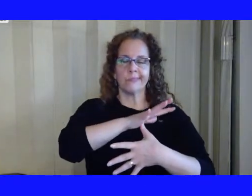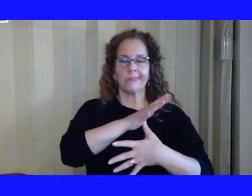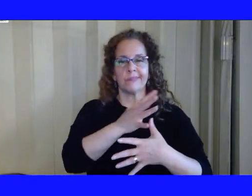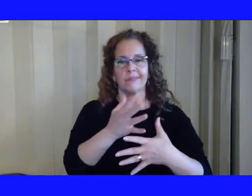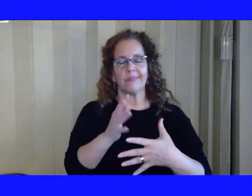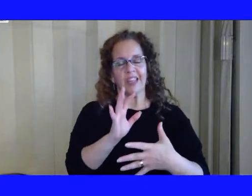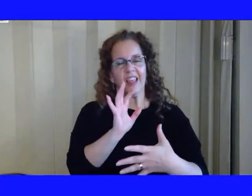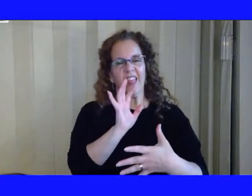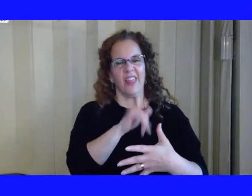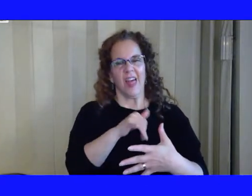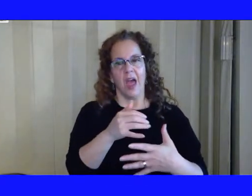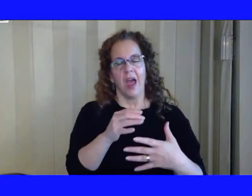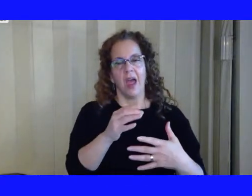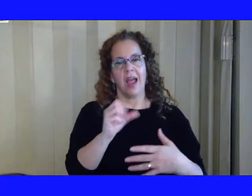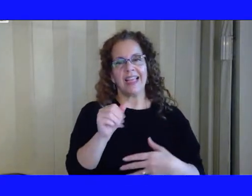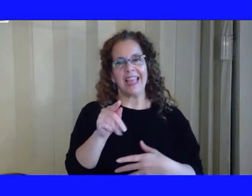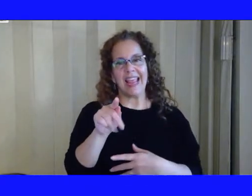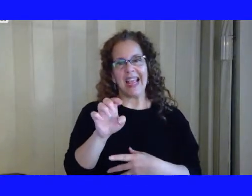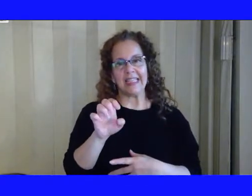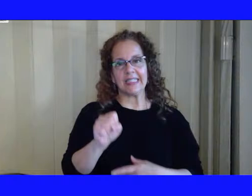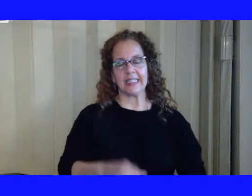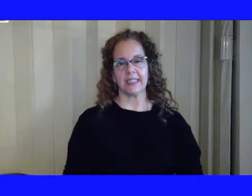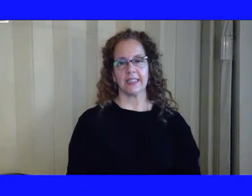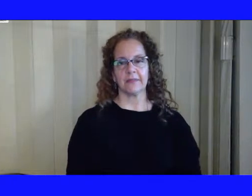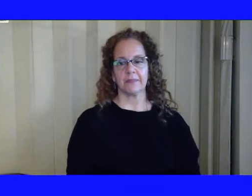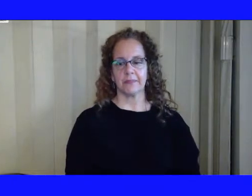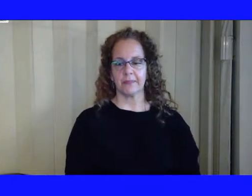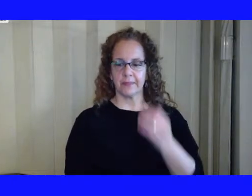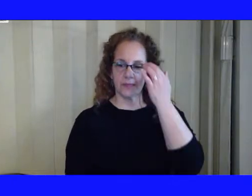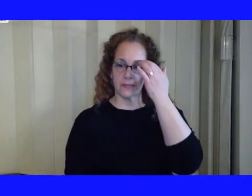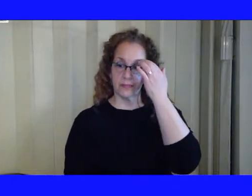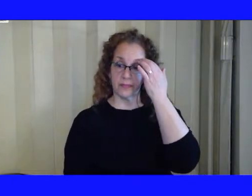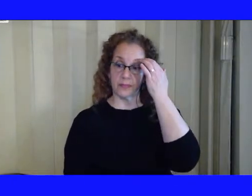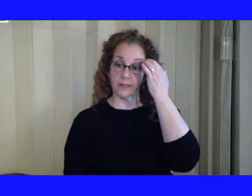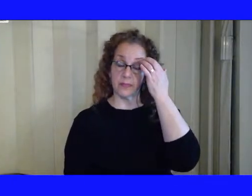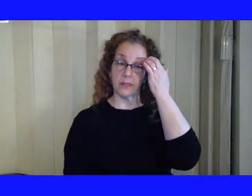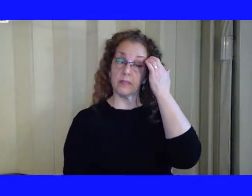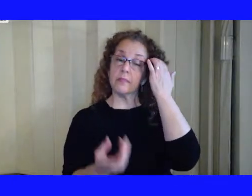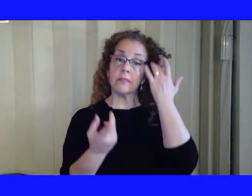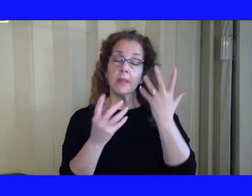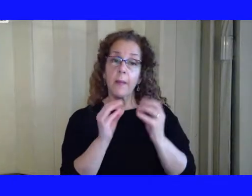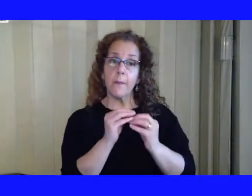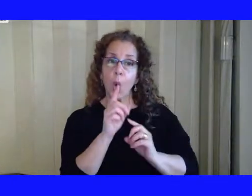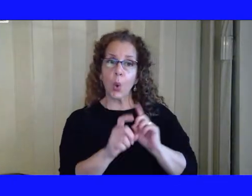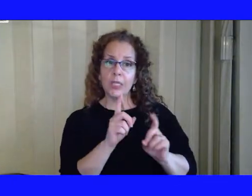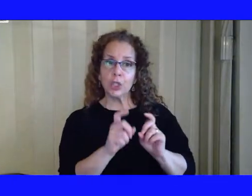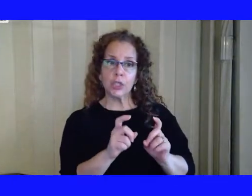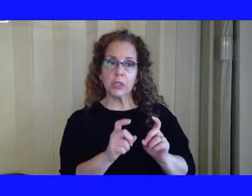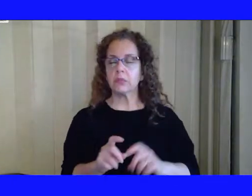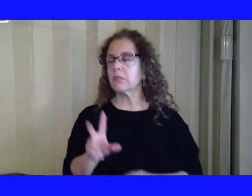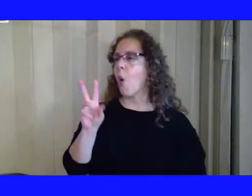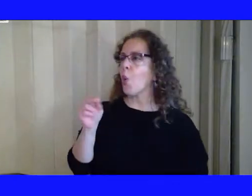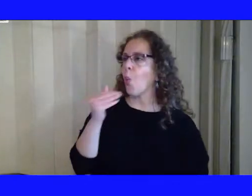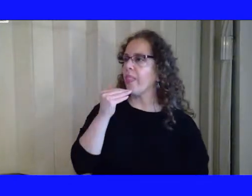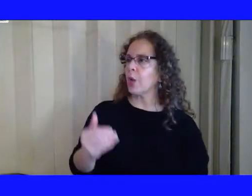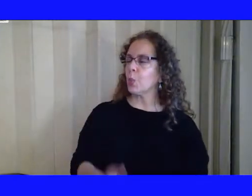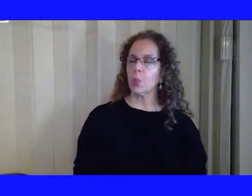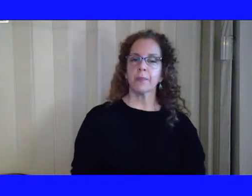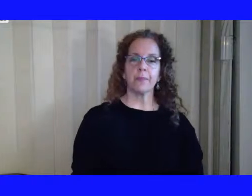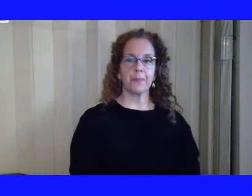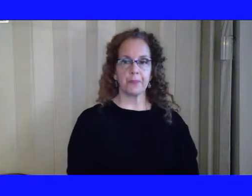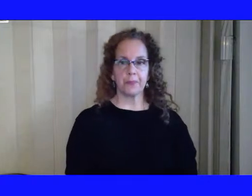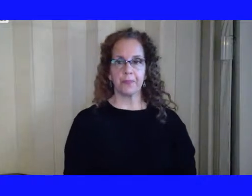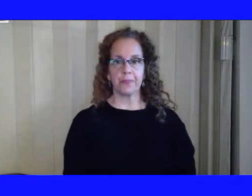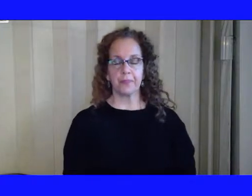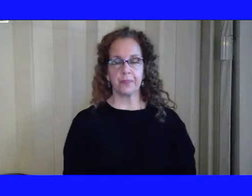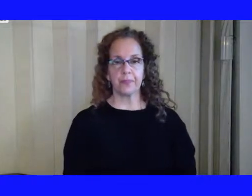reporting. Do we break this per facilities? We were just talking about the patients, the facility. Are there by